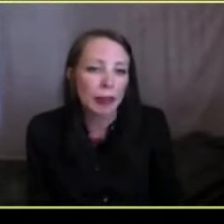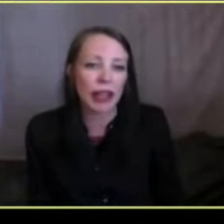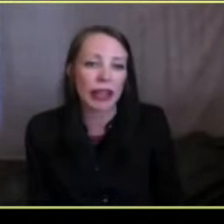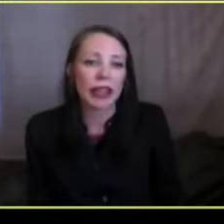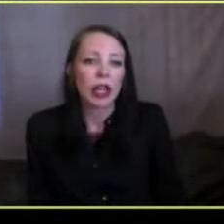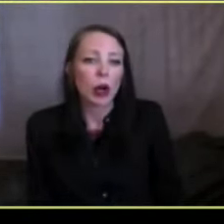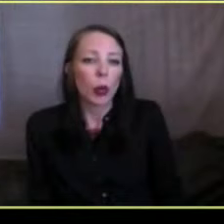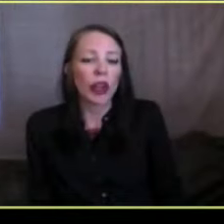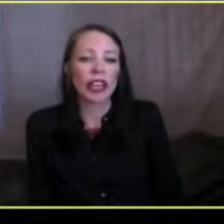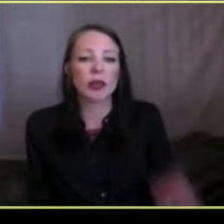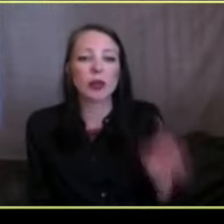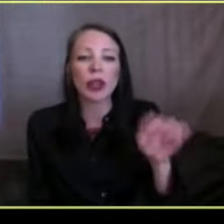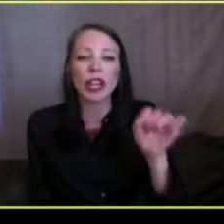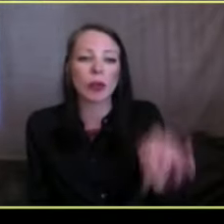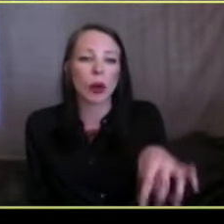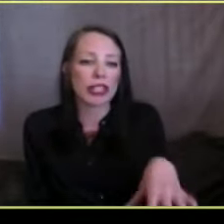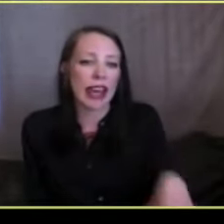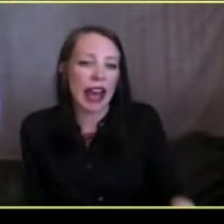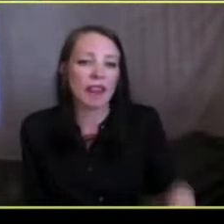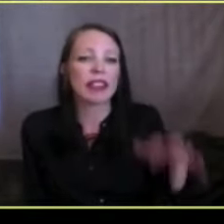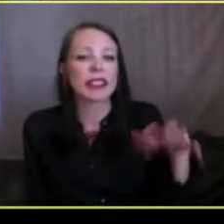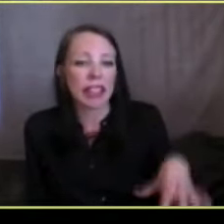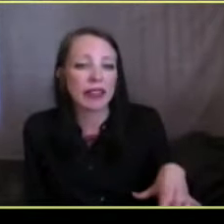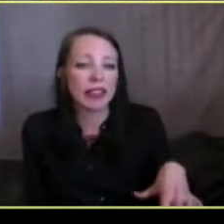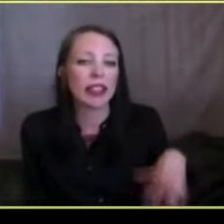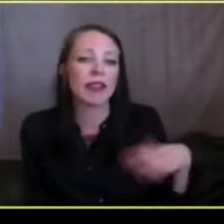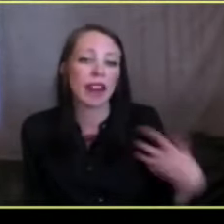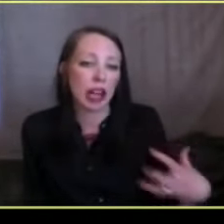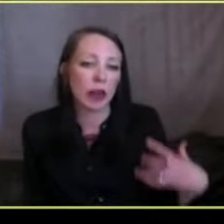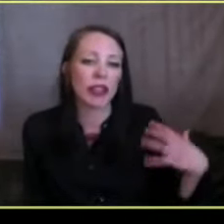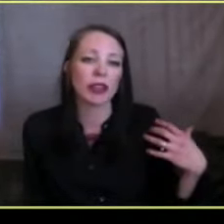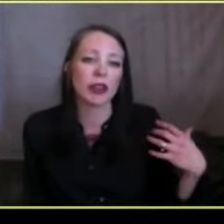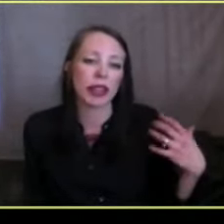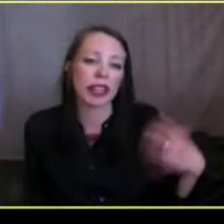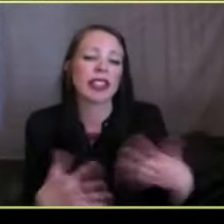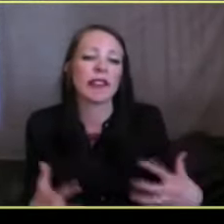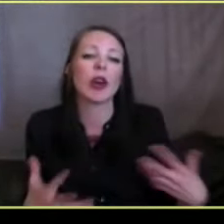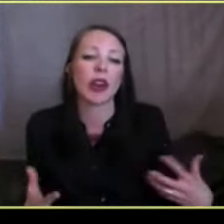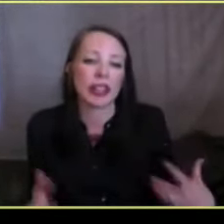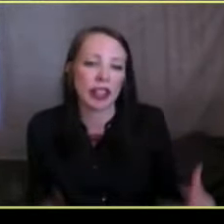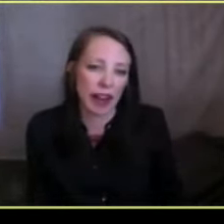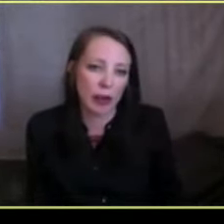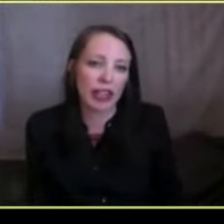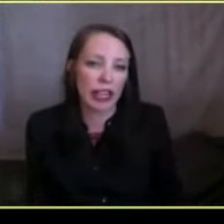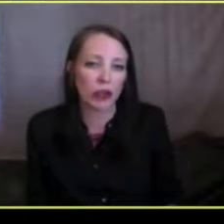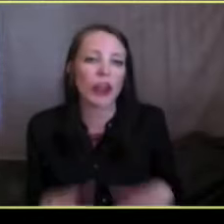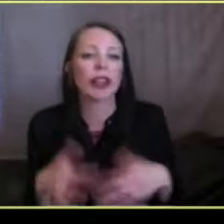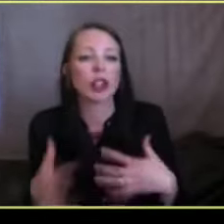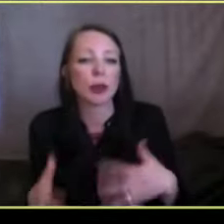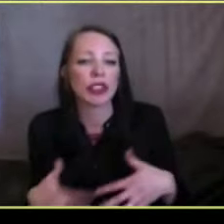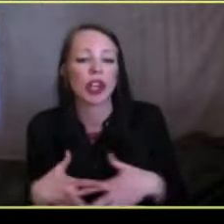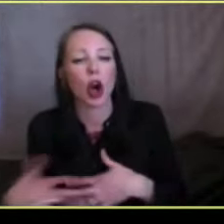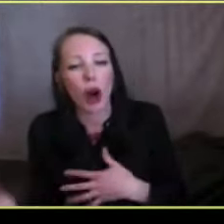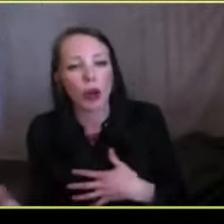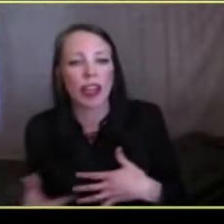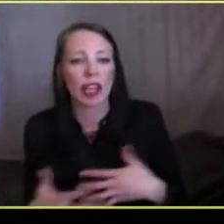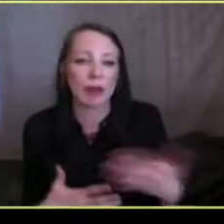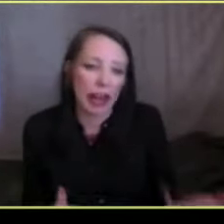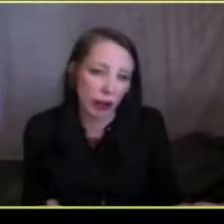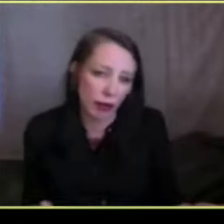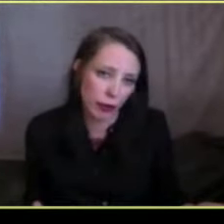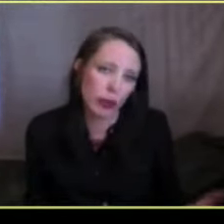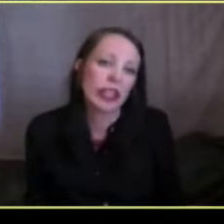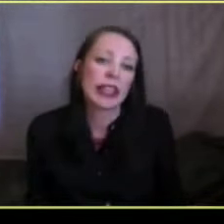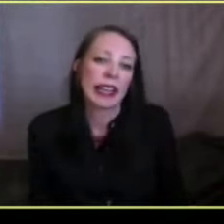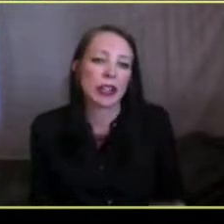it. But really, it's really important to have this safety environment, like the safety oriented environment here, so that consumers can go out and they can